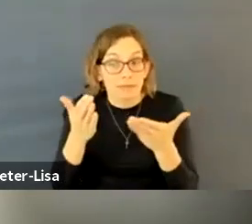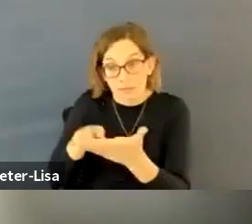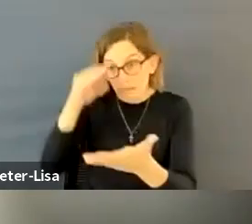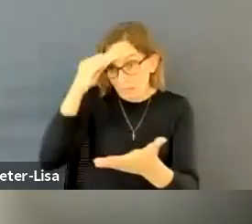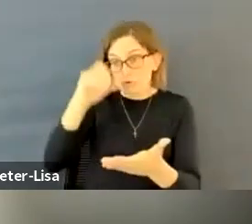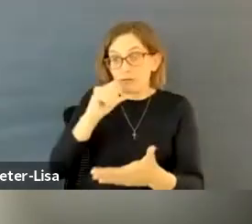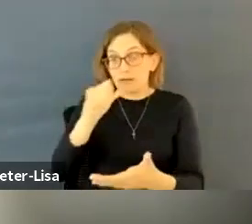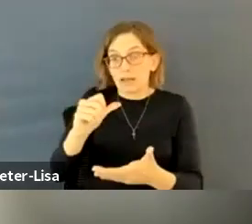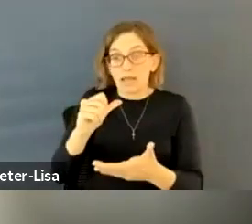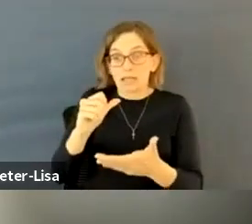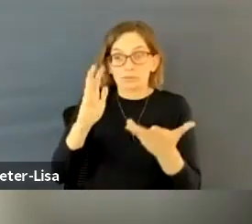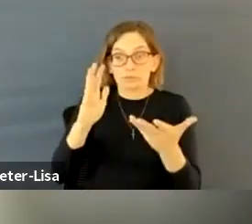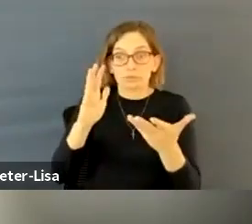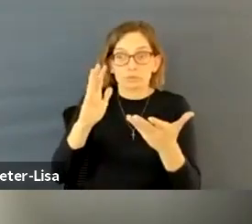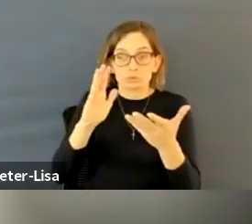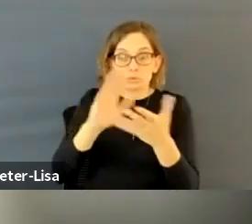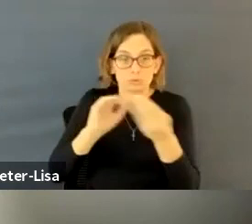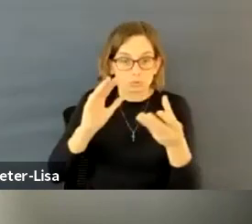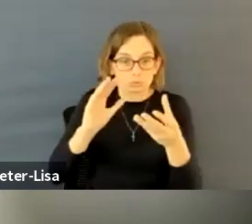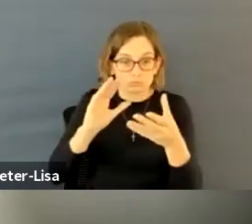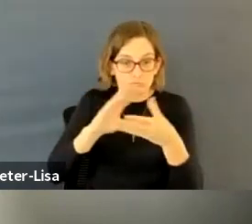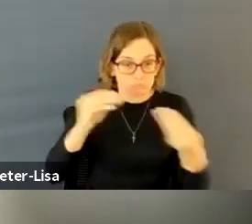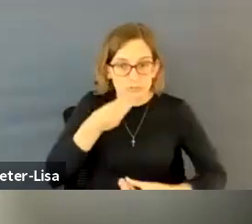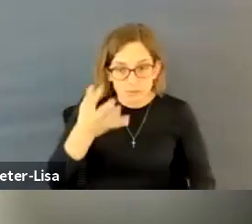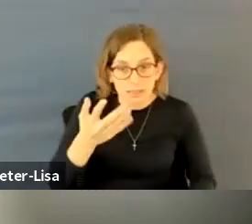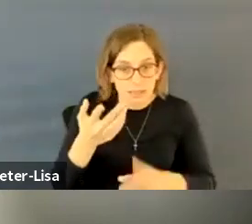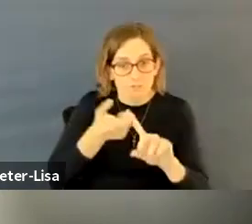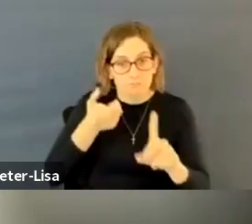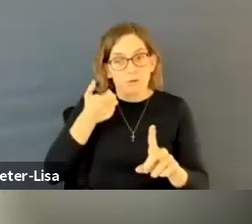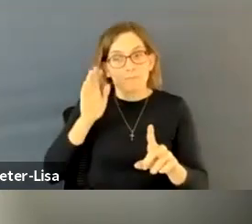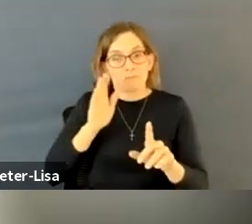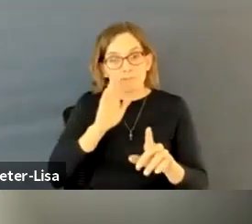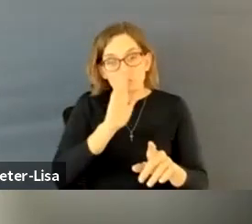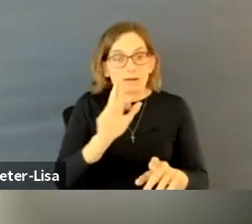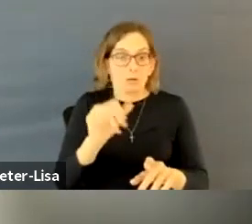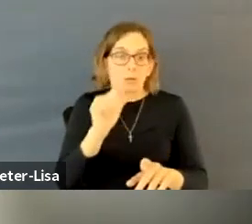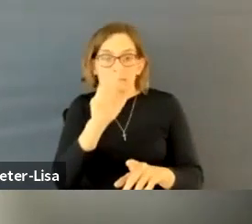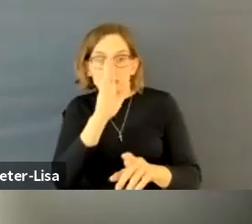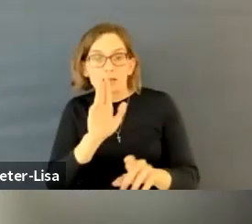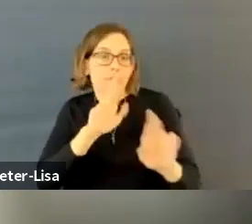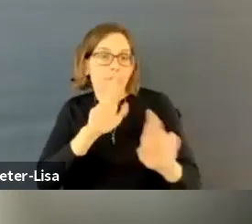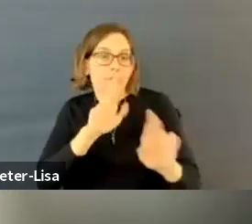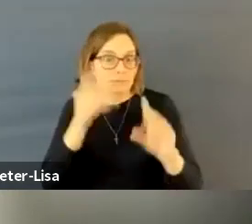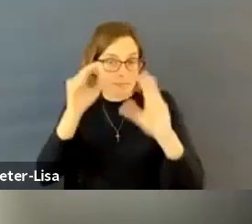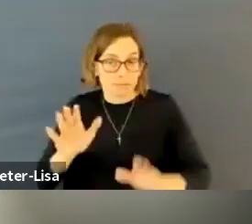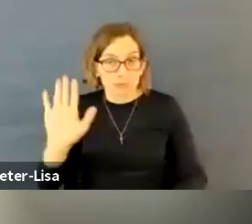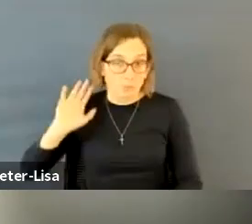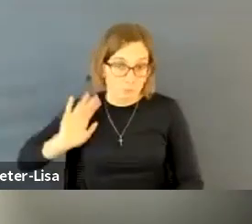out by the responses, indirect or direct, that they've gotten from teachers in the past. Yeah, thank